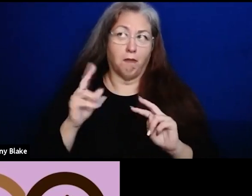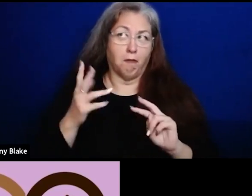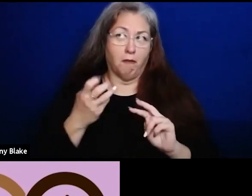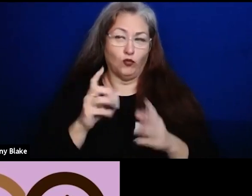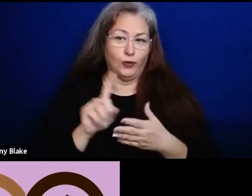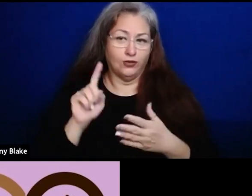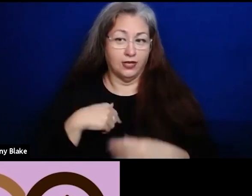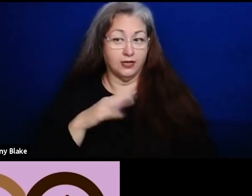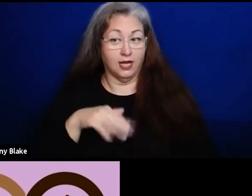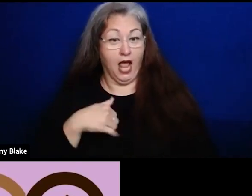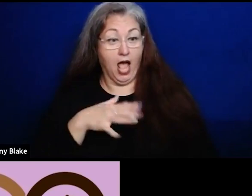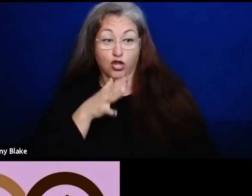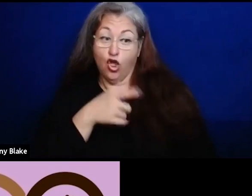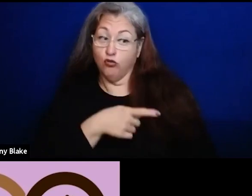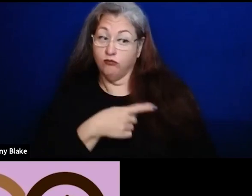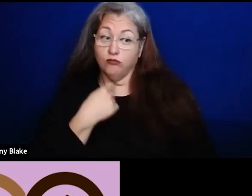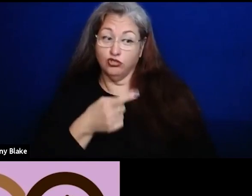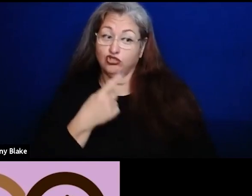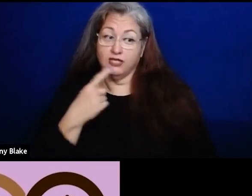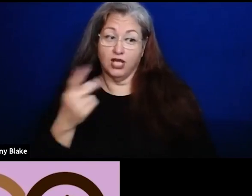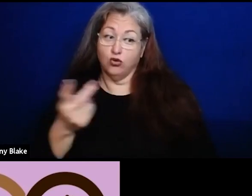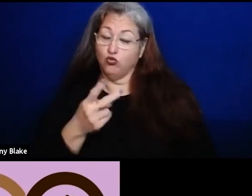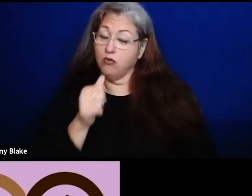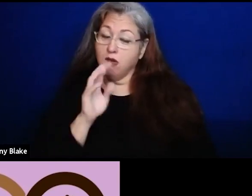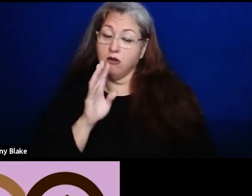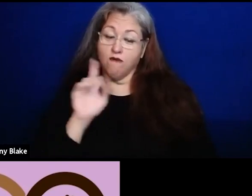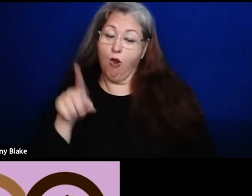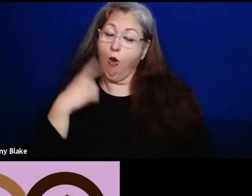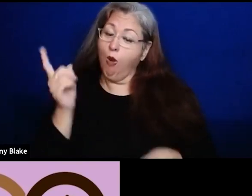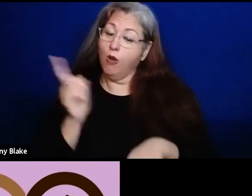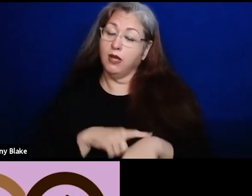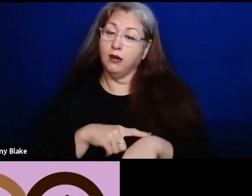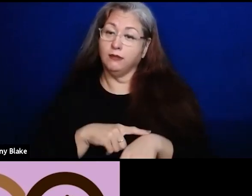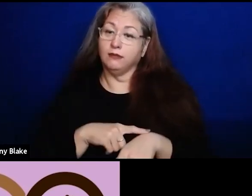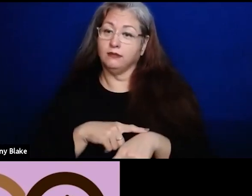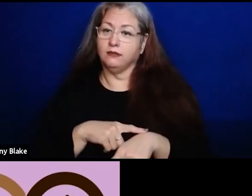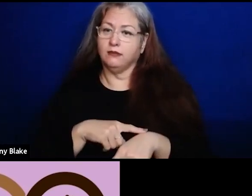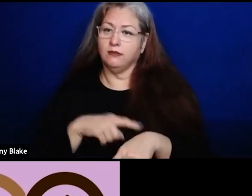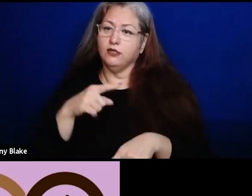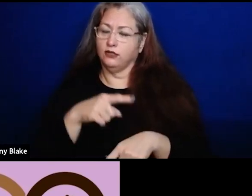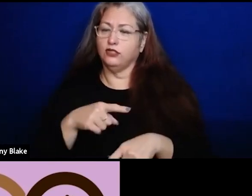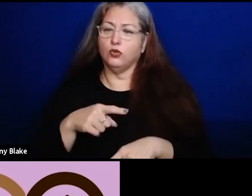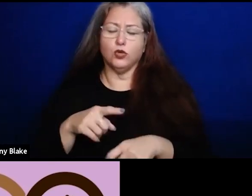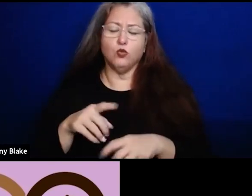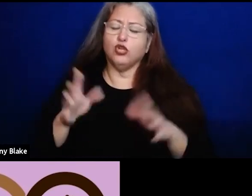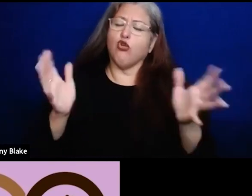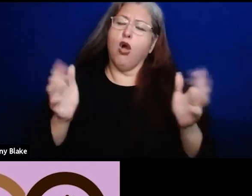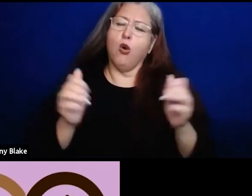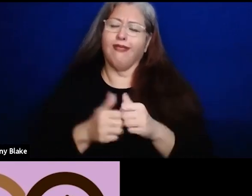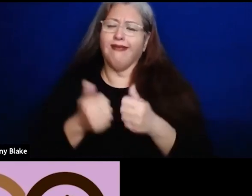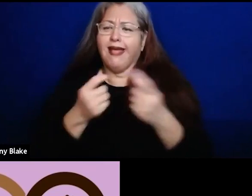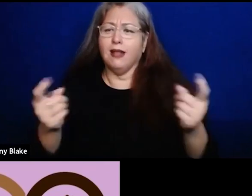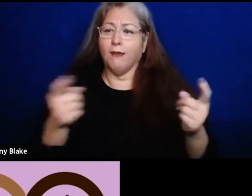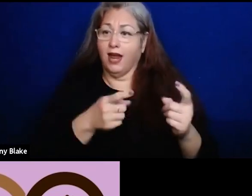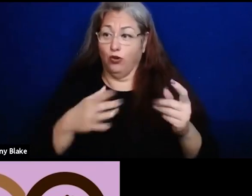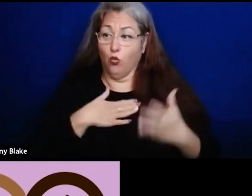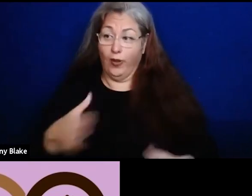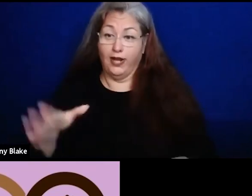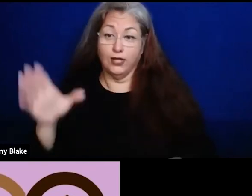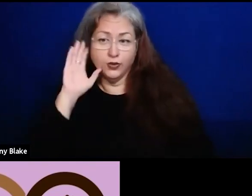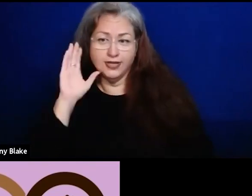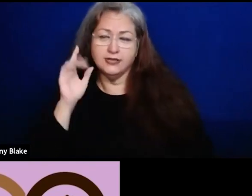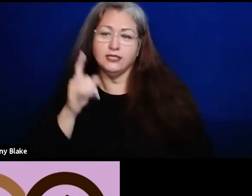"I talked to her," and she said, "You haven't called her yet." And she will talk to anybody who will listen to her